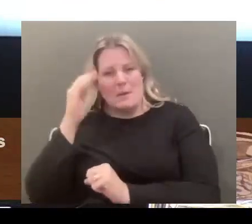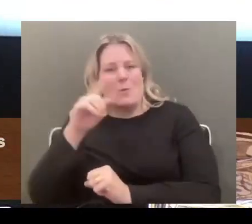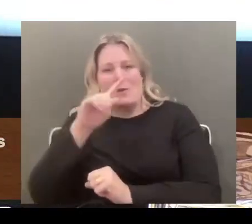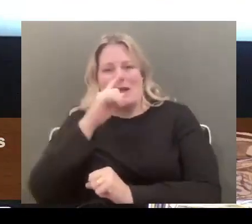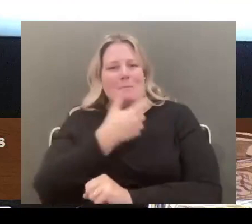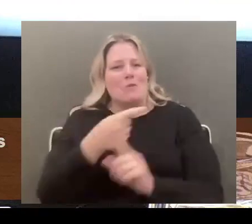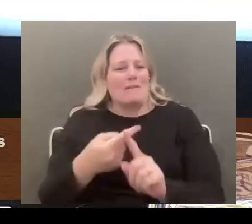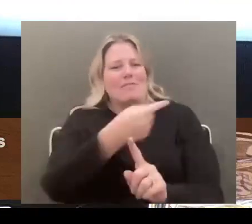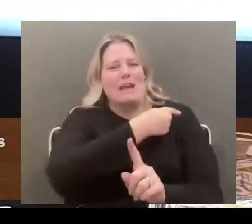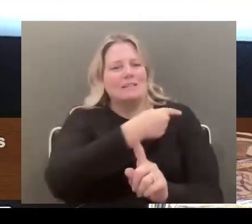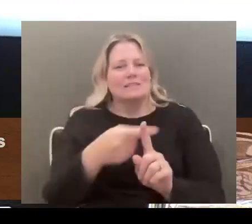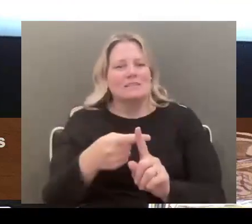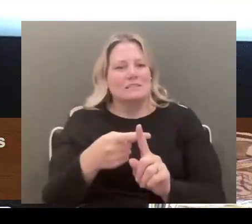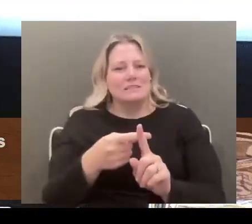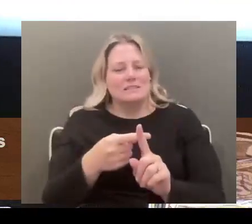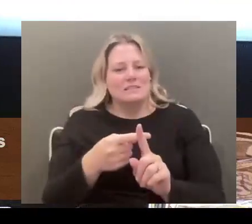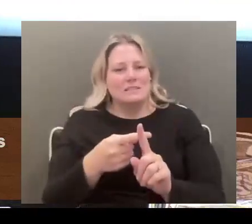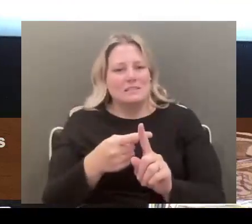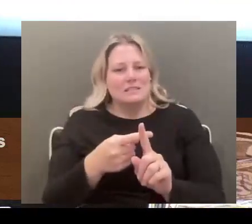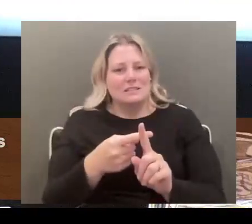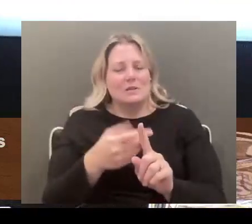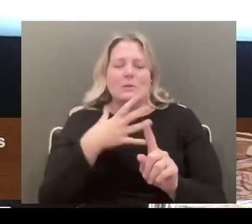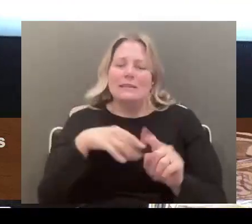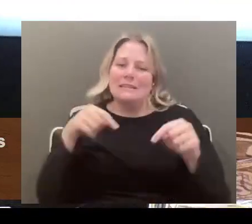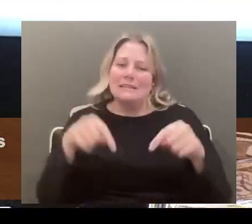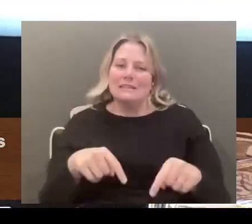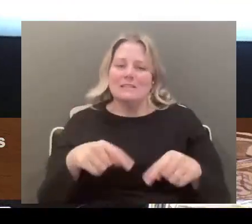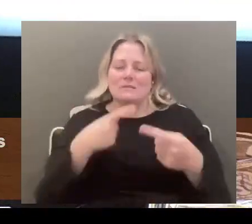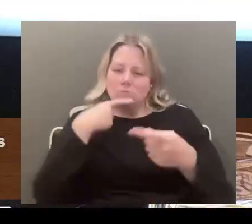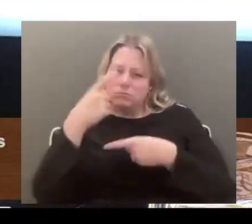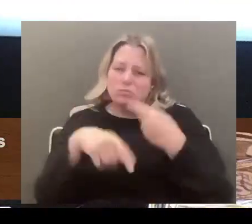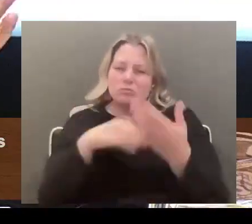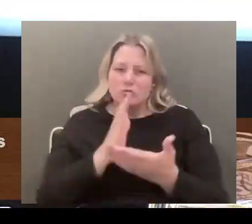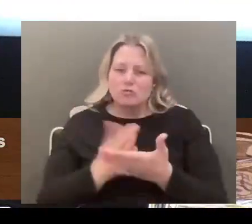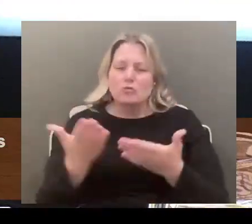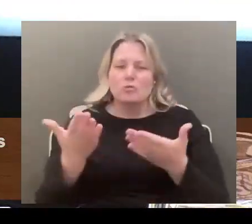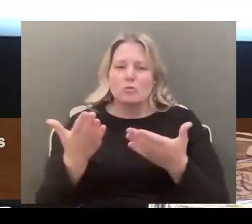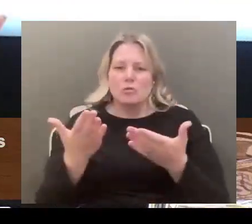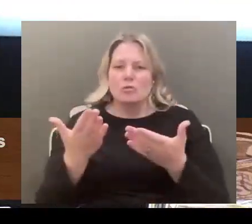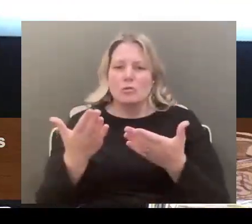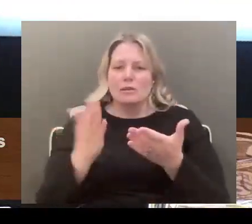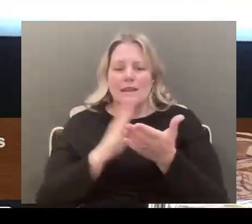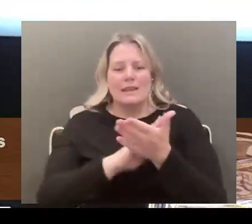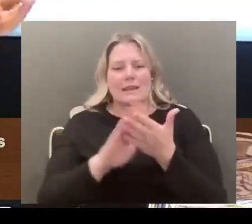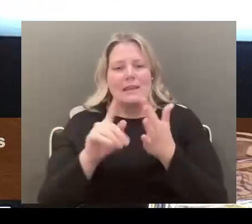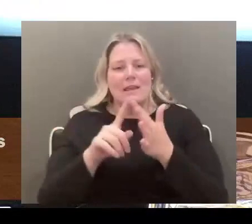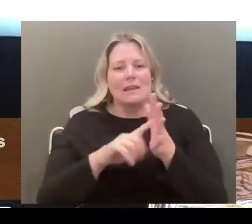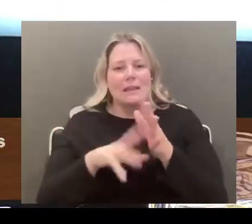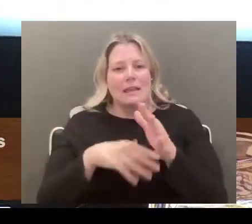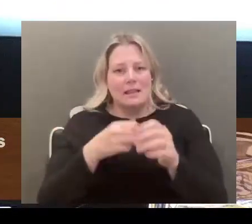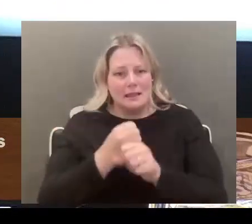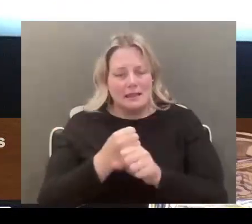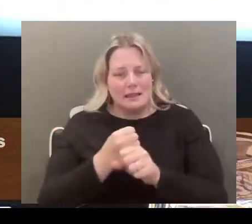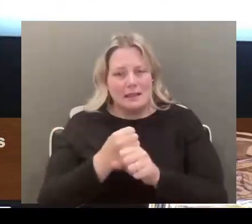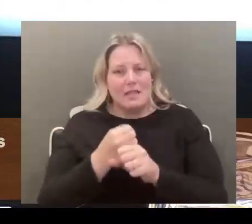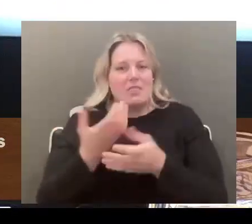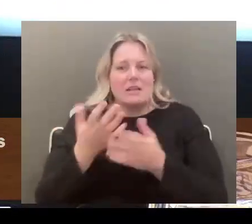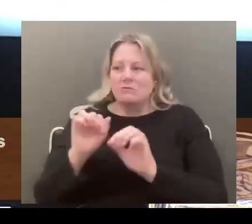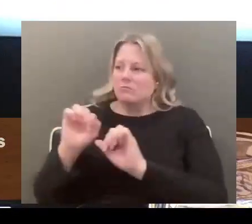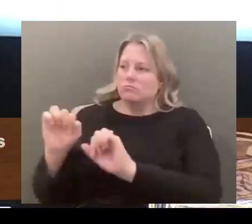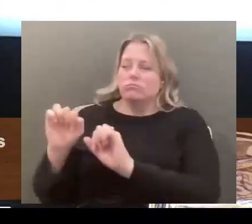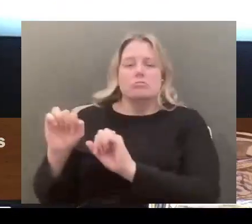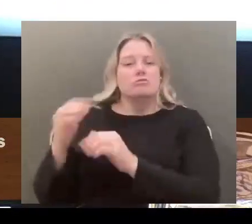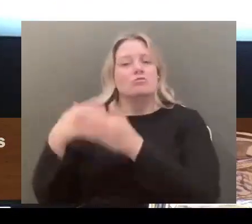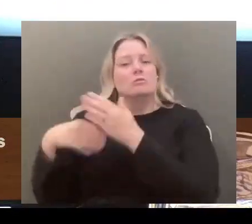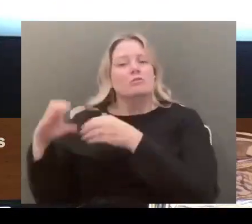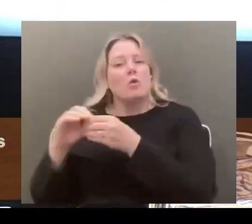without this truth-telling process. Healing is something for traditional owner communities to judge whether they